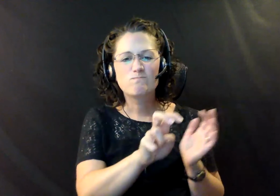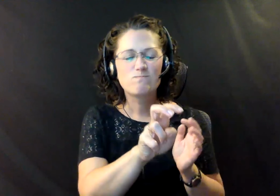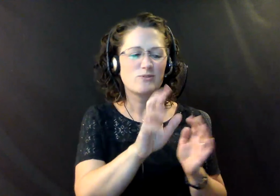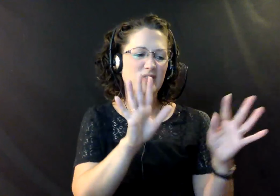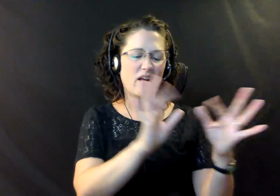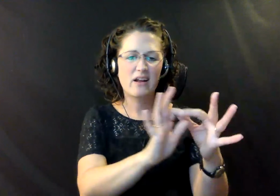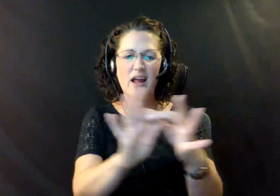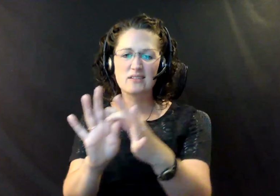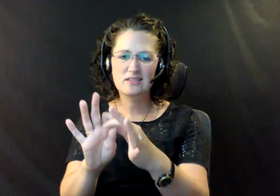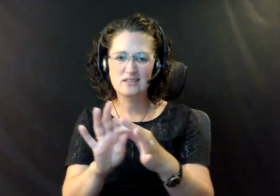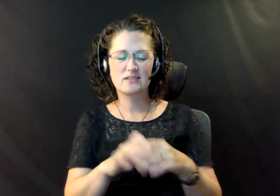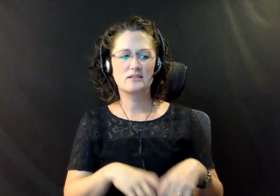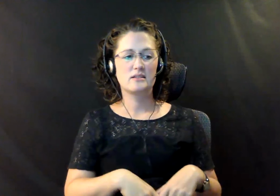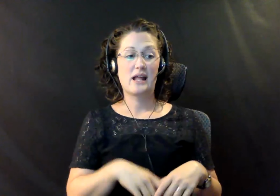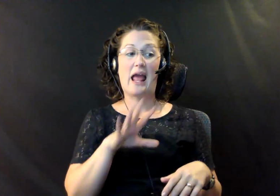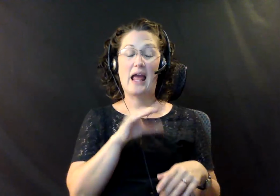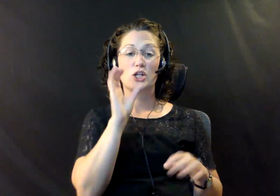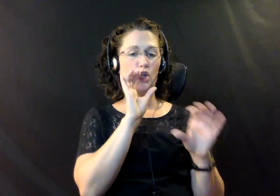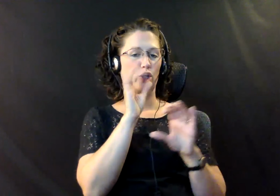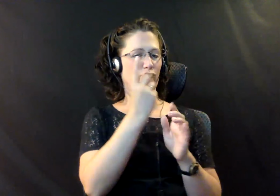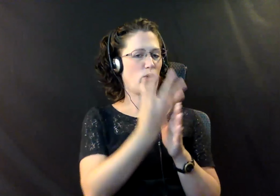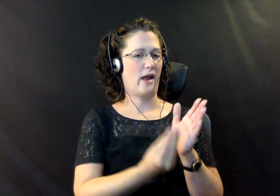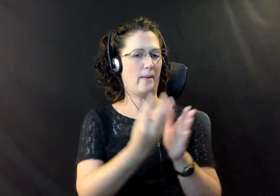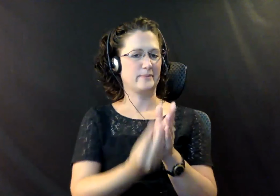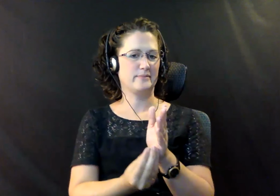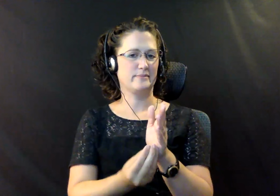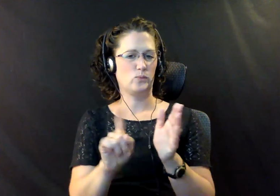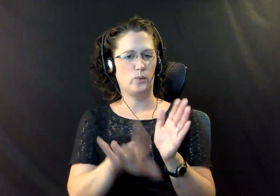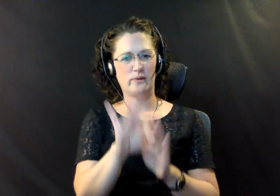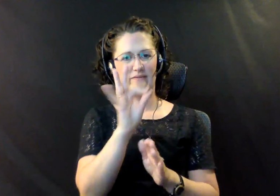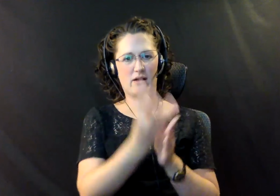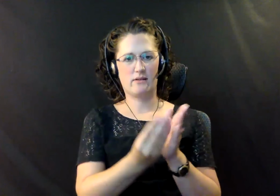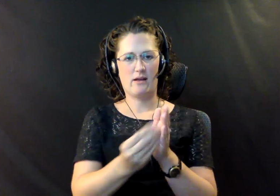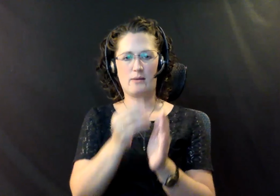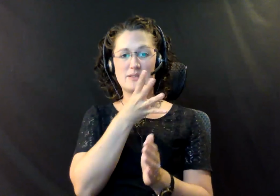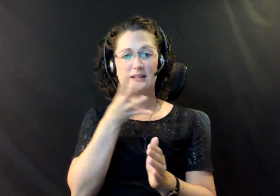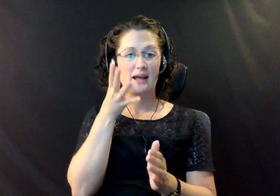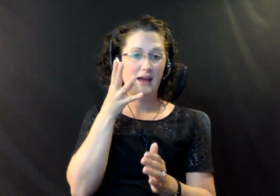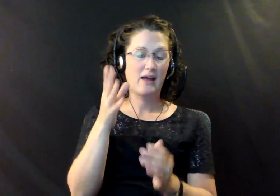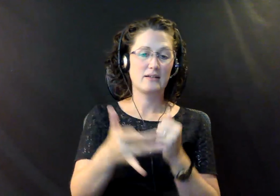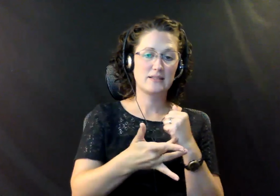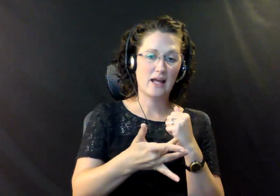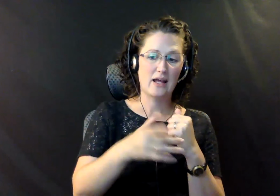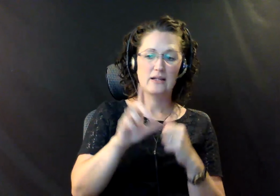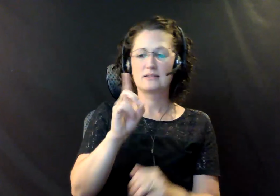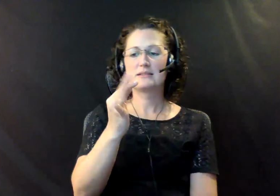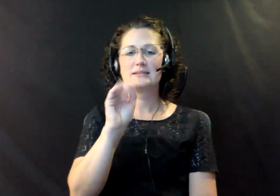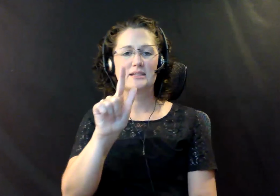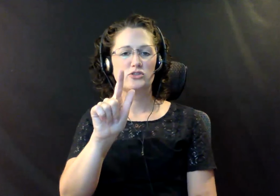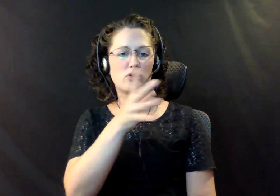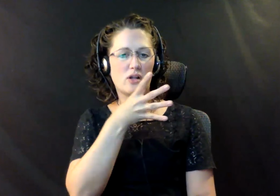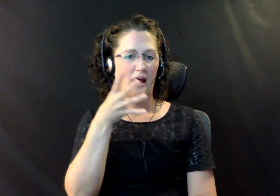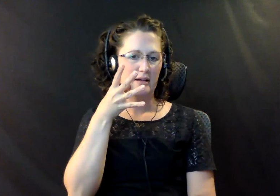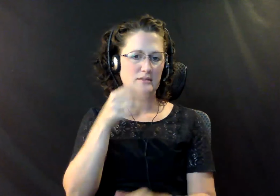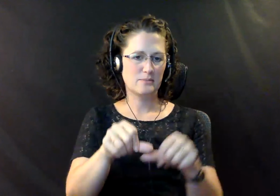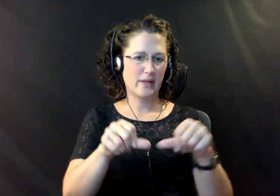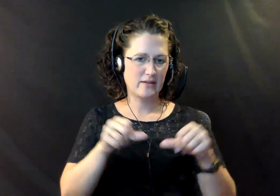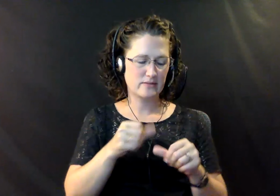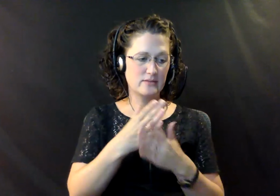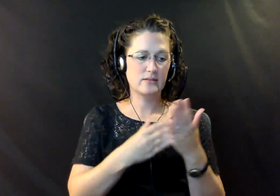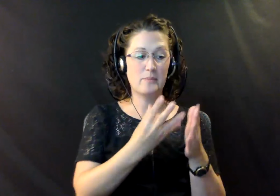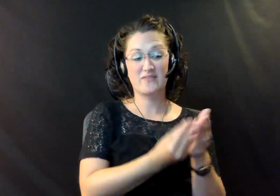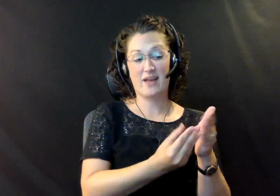also looking where the gaps are. Where do we find the gaps in the ag tech, digital ag space? Some of the gaps that our faculty need,